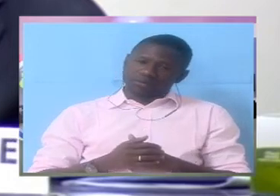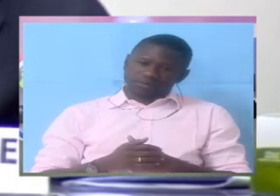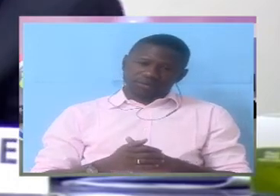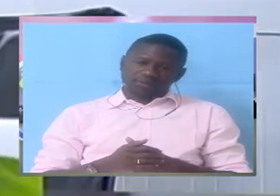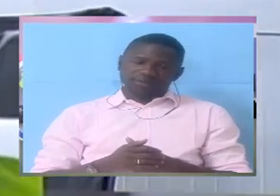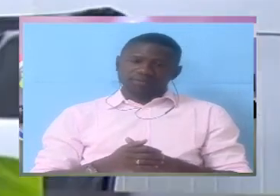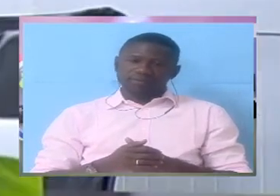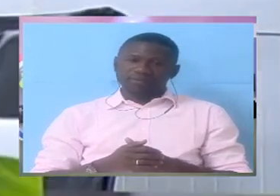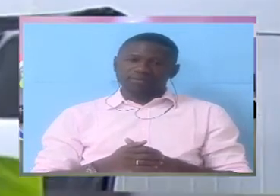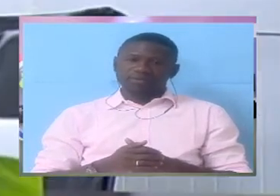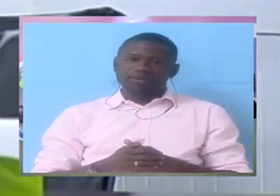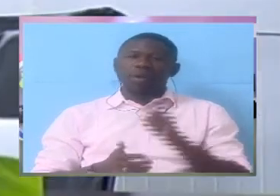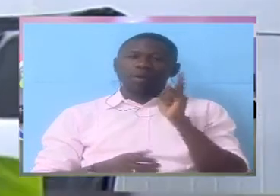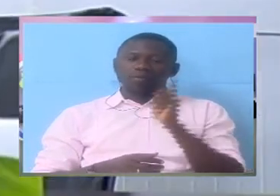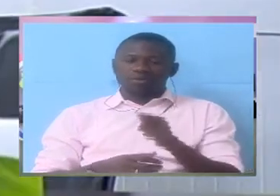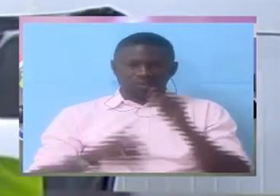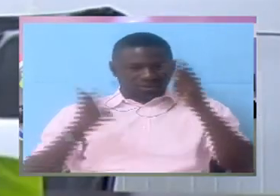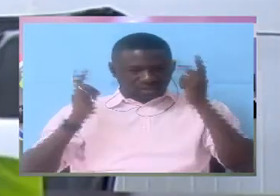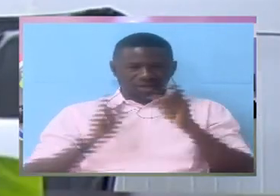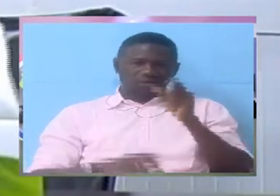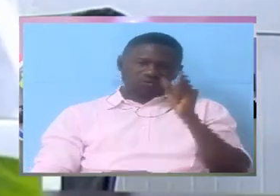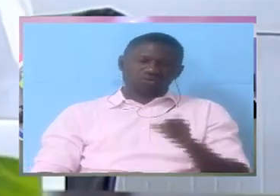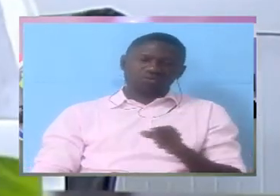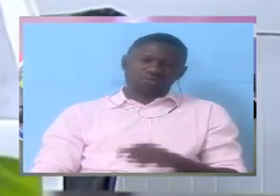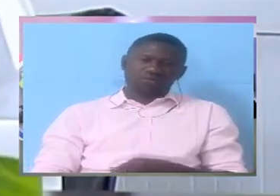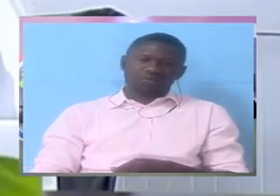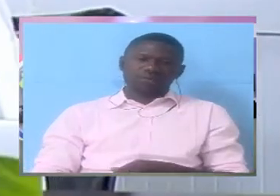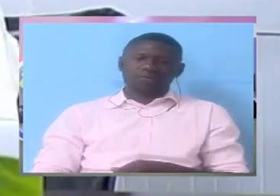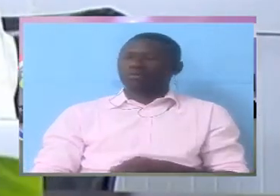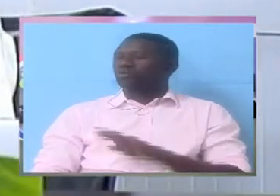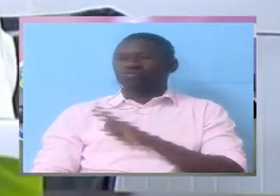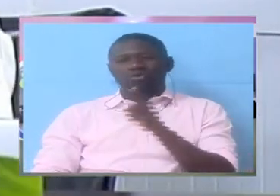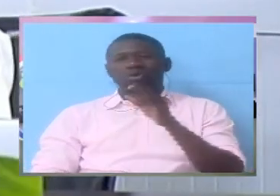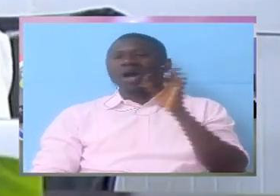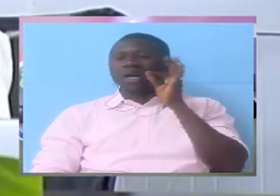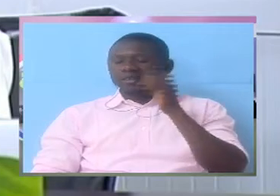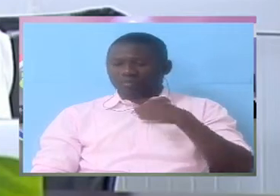but counsel, answer my question.